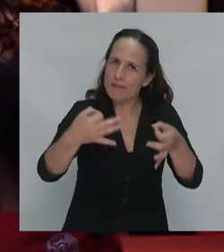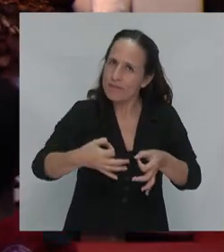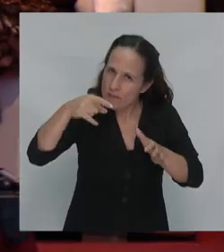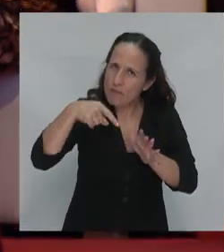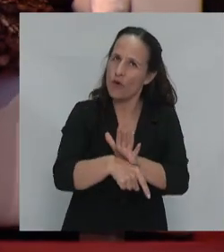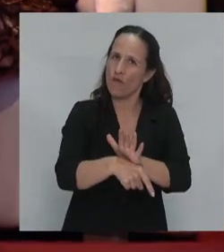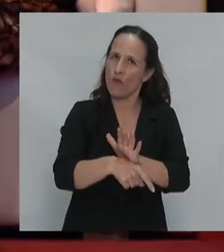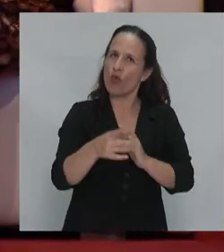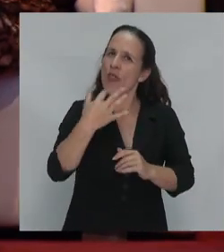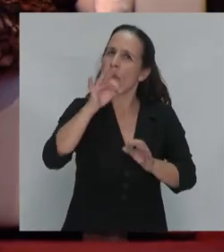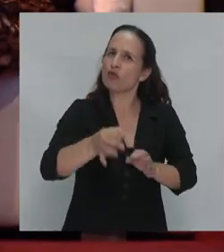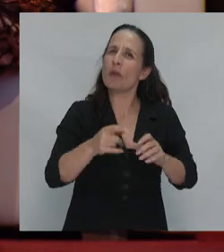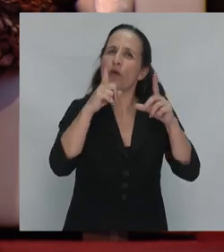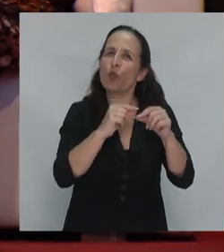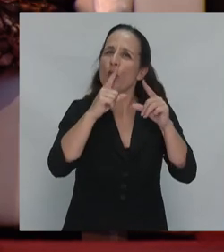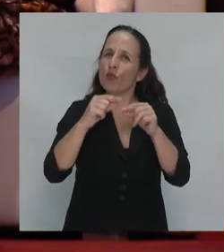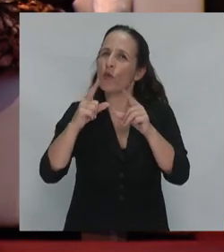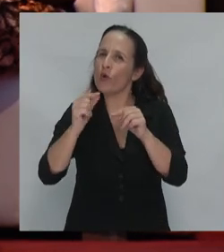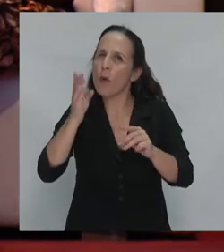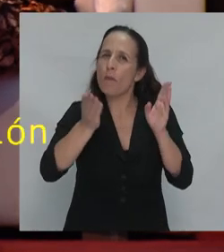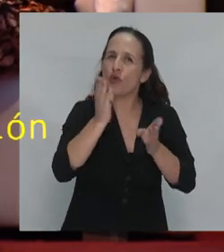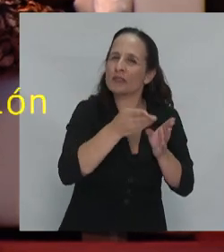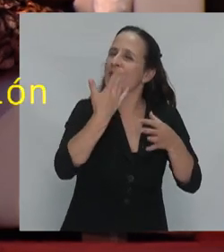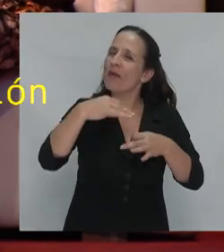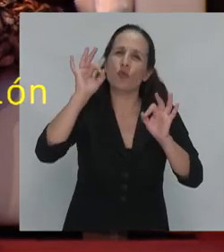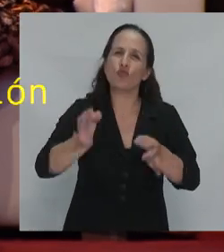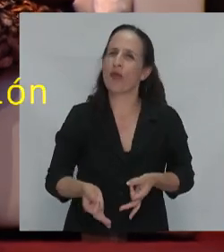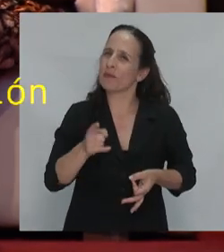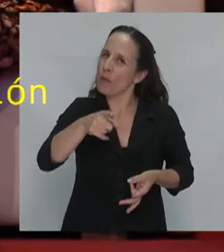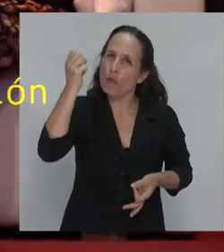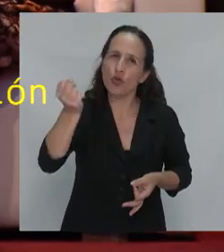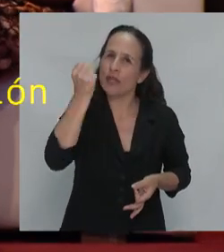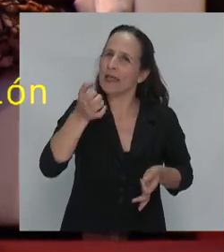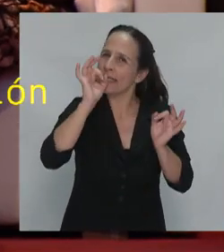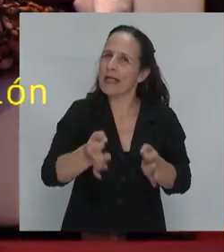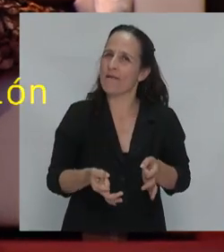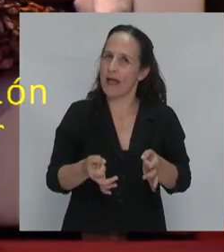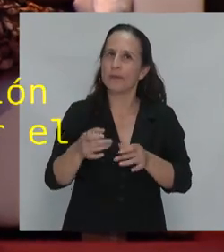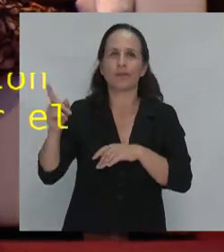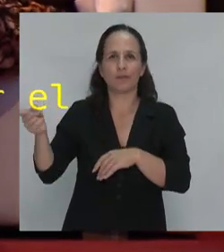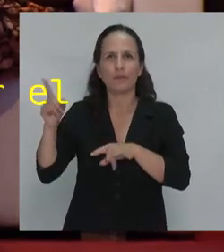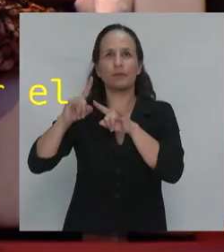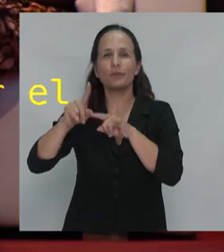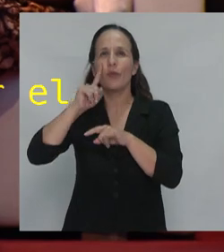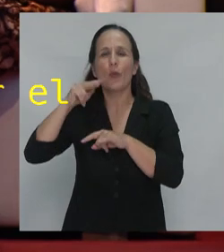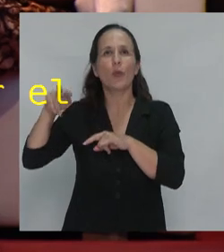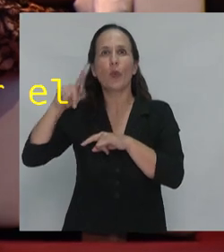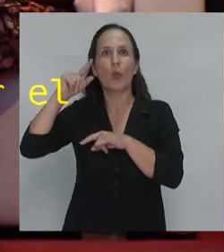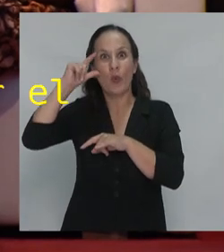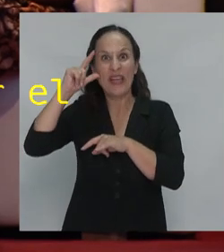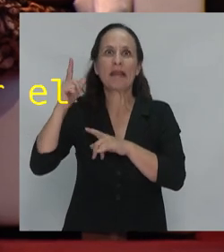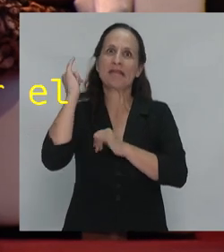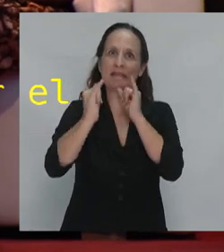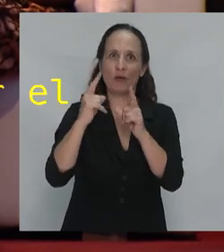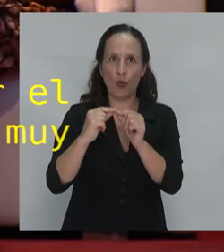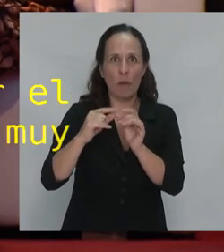quantitative aspect is very important. Winnie mentioned some numbers. We have to keep in the advocacy hammering